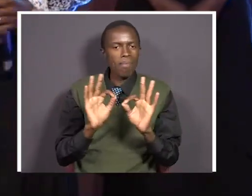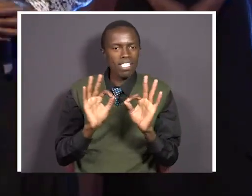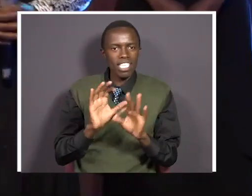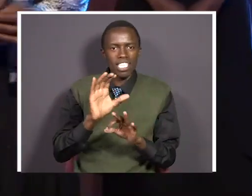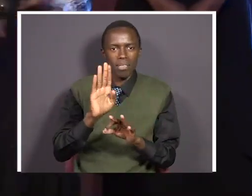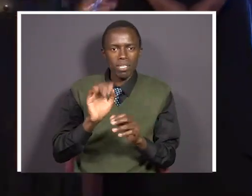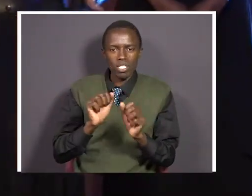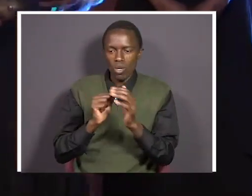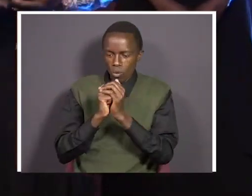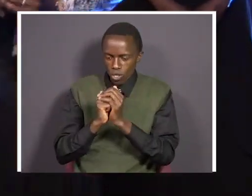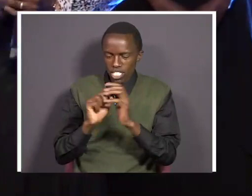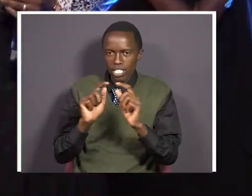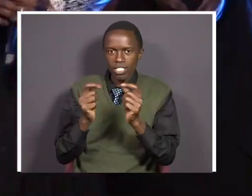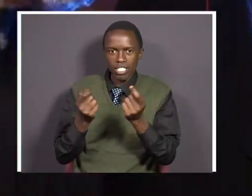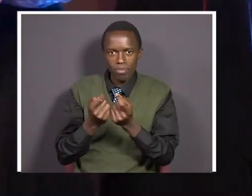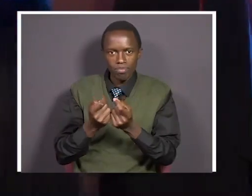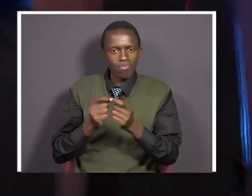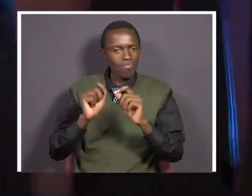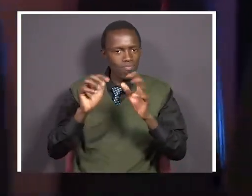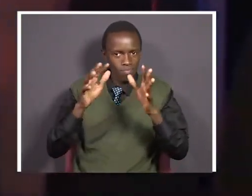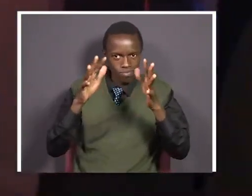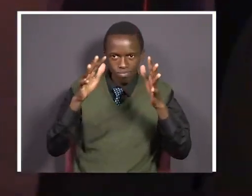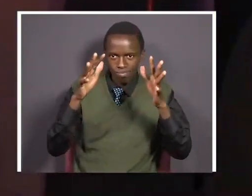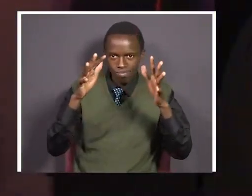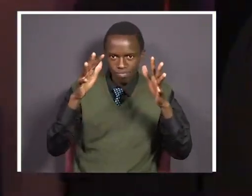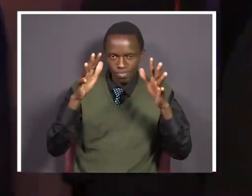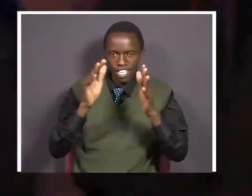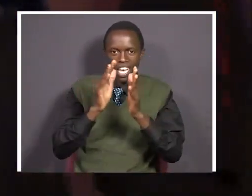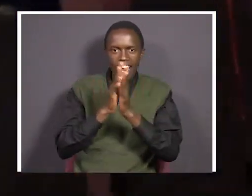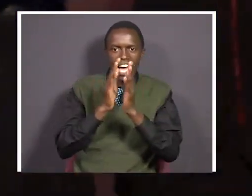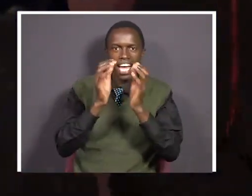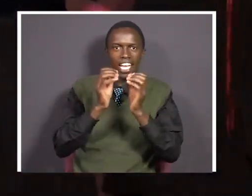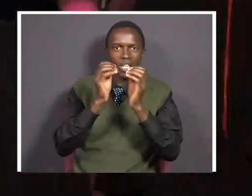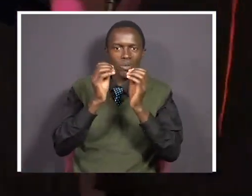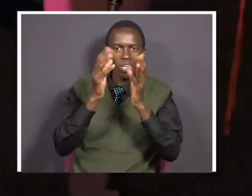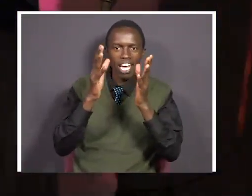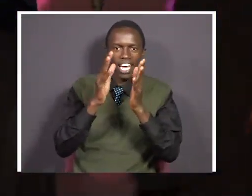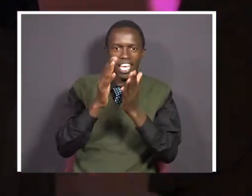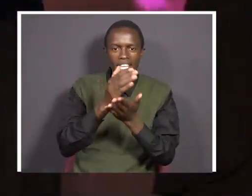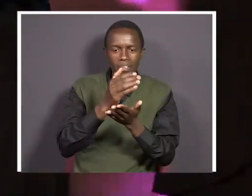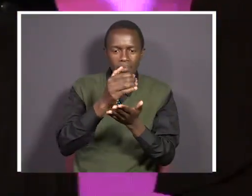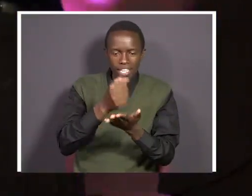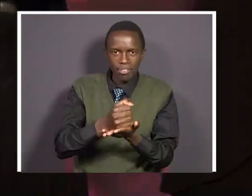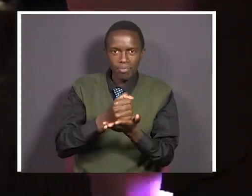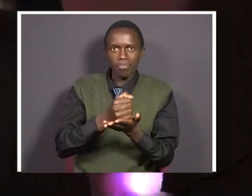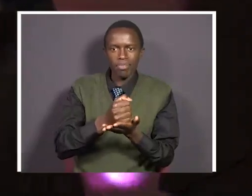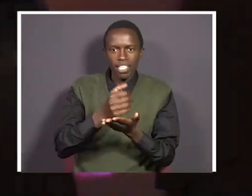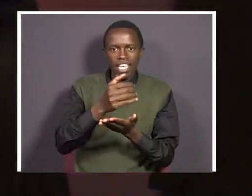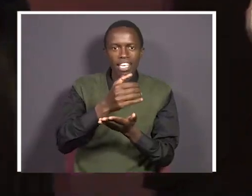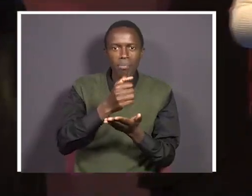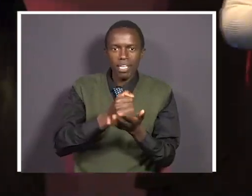amazing CBS worship team. Help me give them a clap. Hallelujah. Amen, amen.